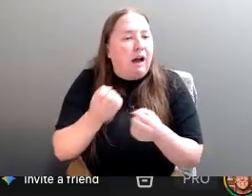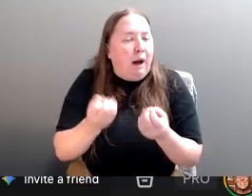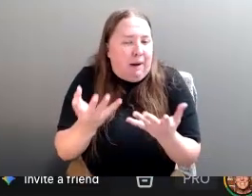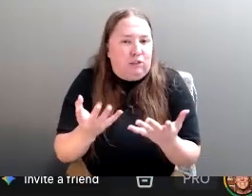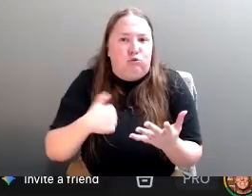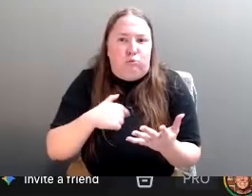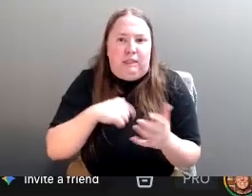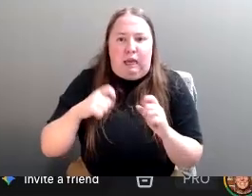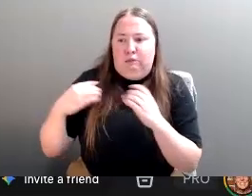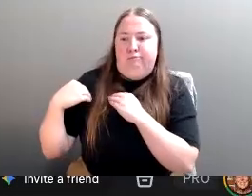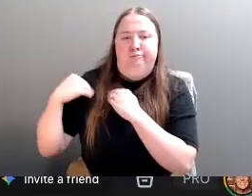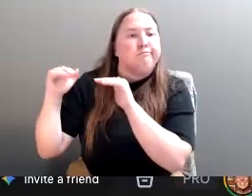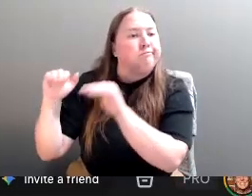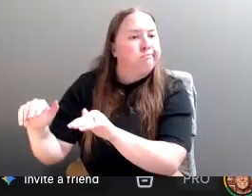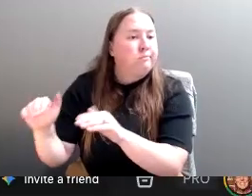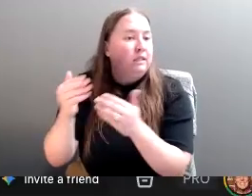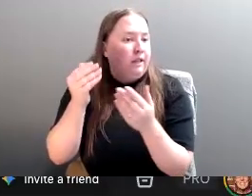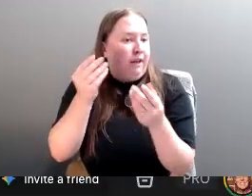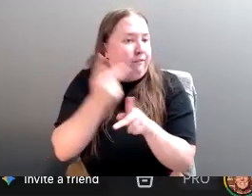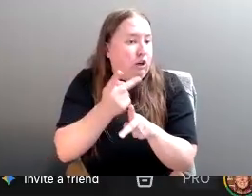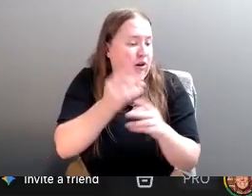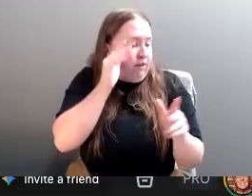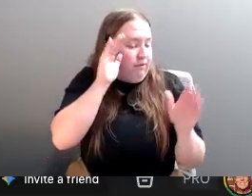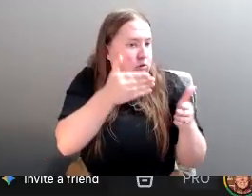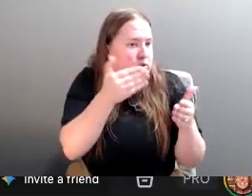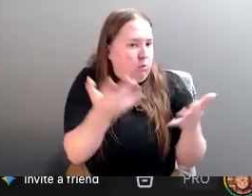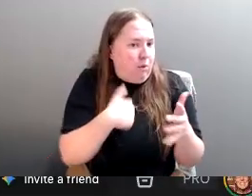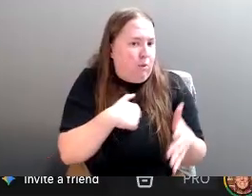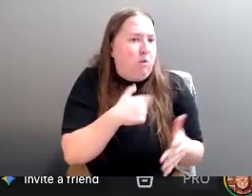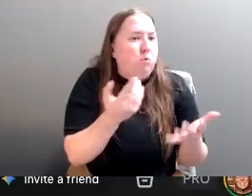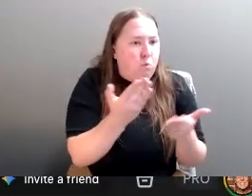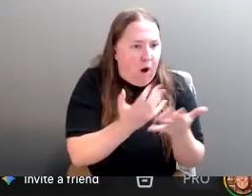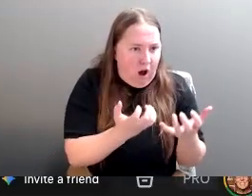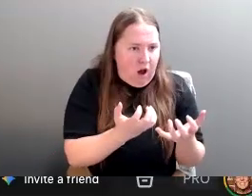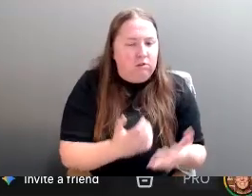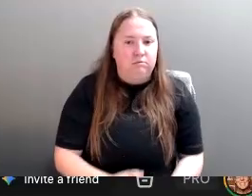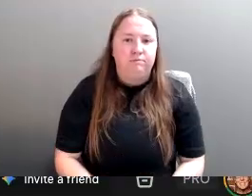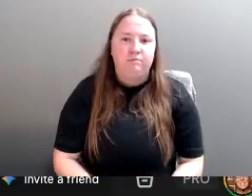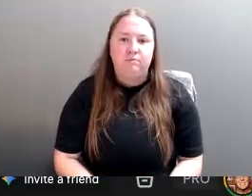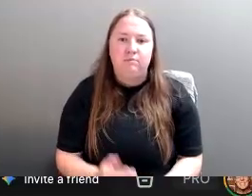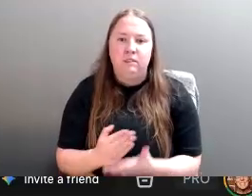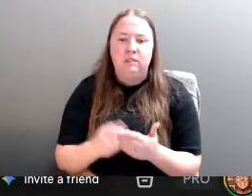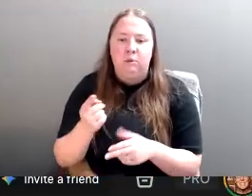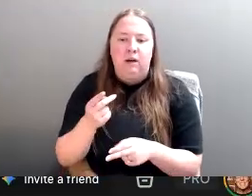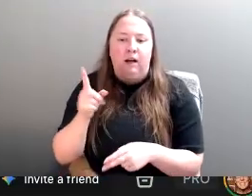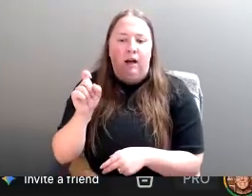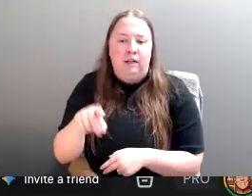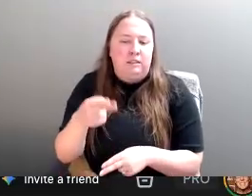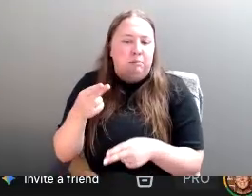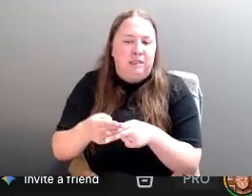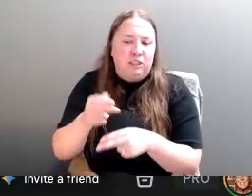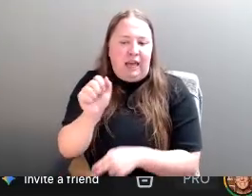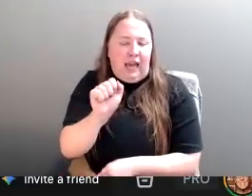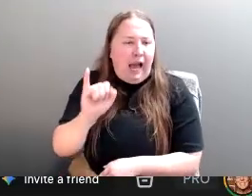offload to maybe focus on the things we want is in part of that. Yeah. Somebody asked a question here about, you mentioned these AI